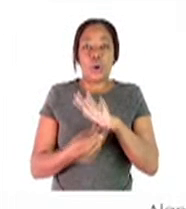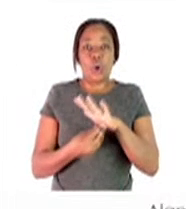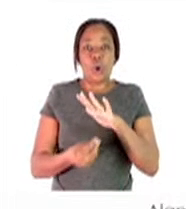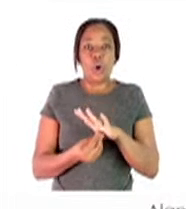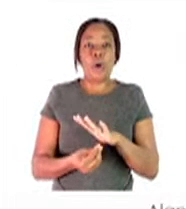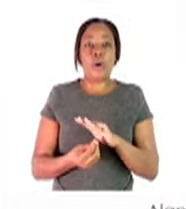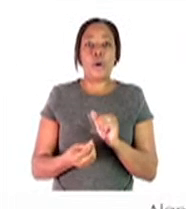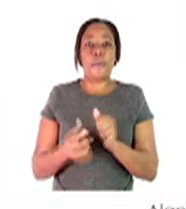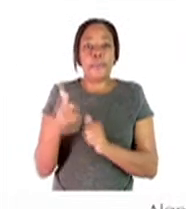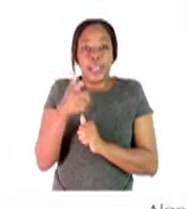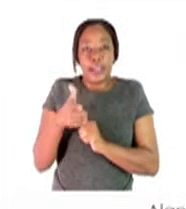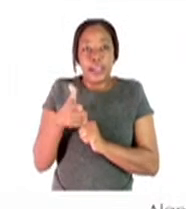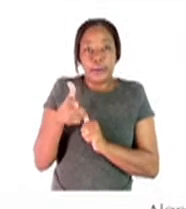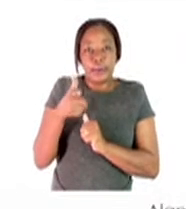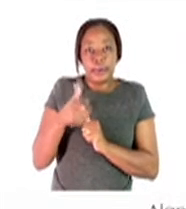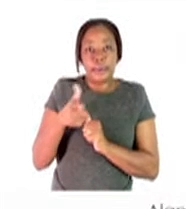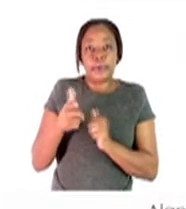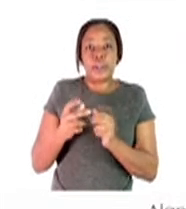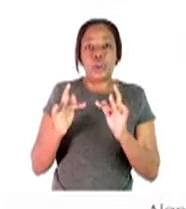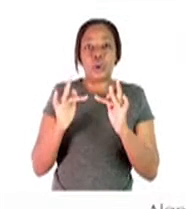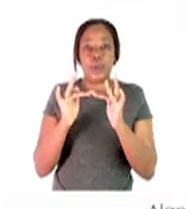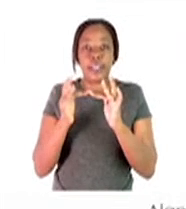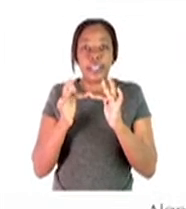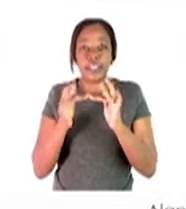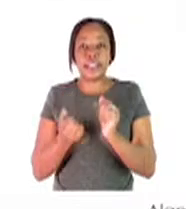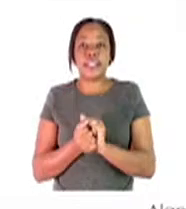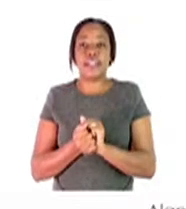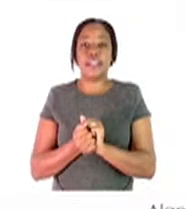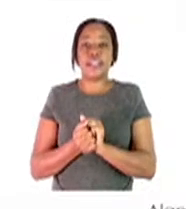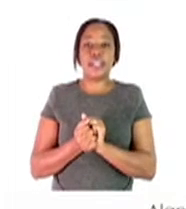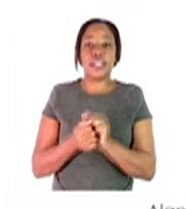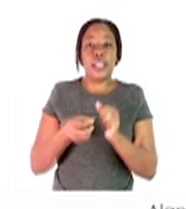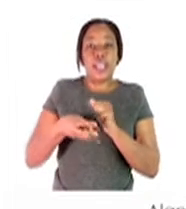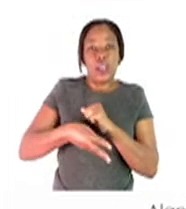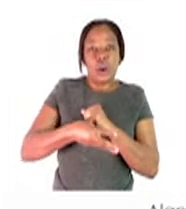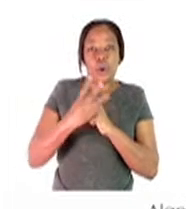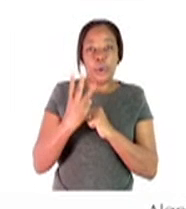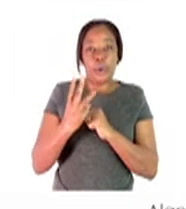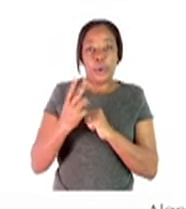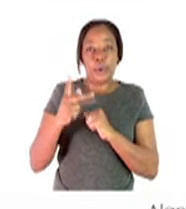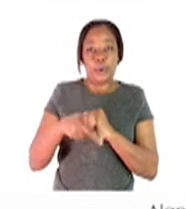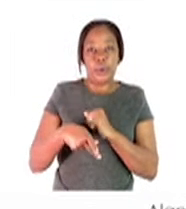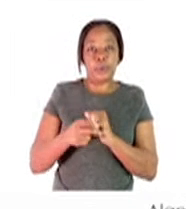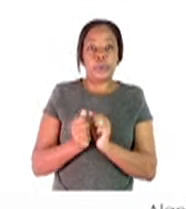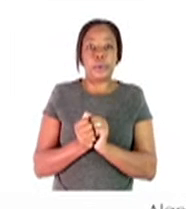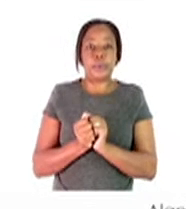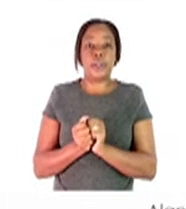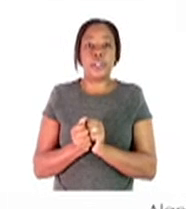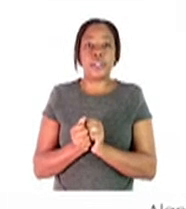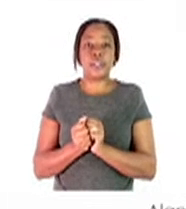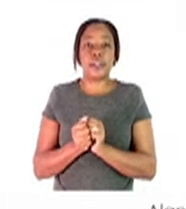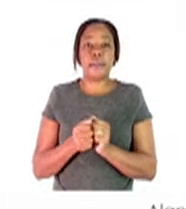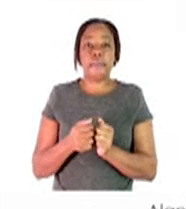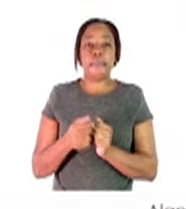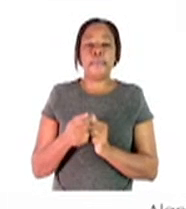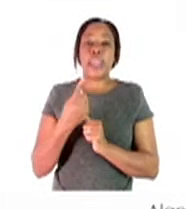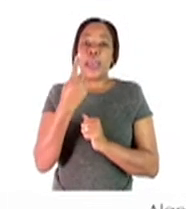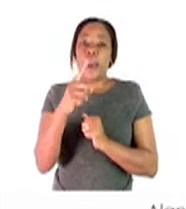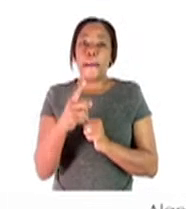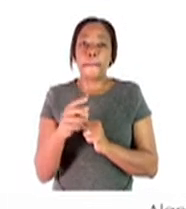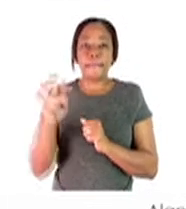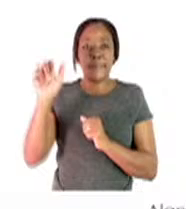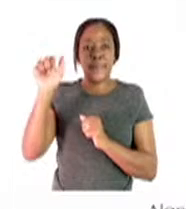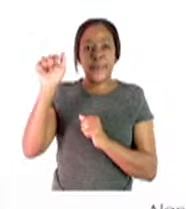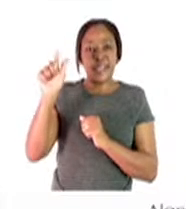text messages using the latest apps like WhatsApp. Sadly, Alan has no idea how to